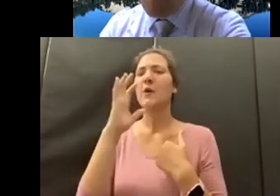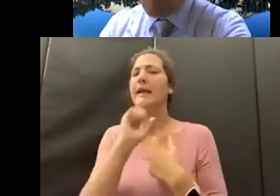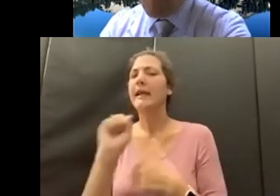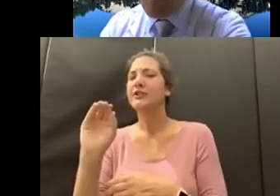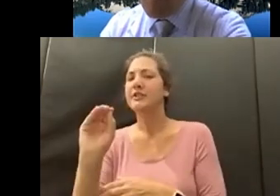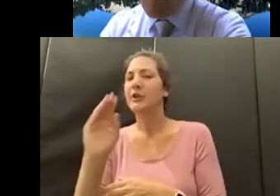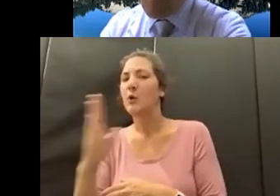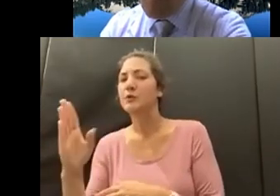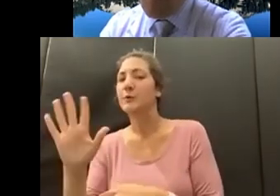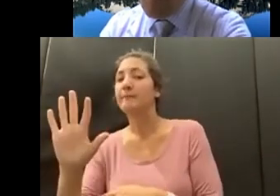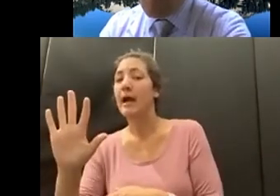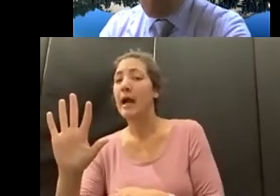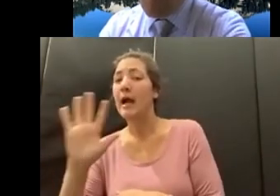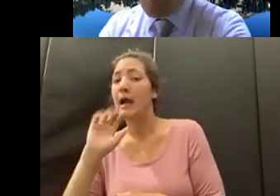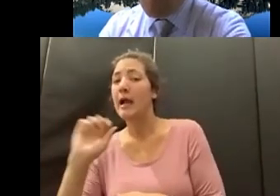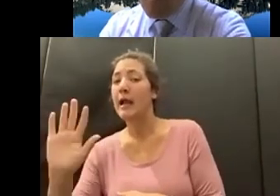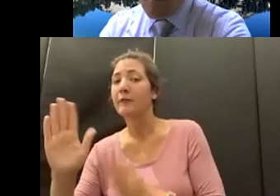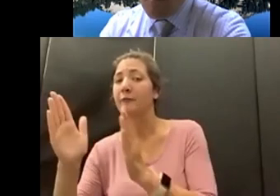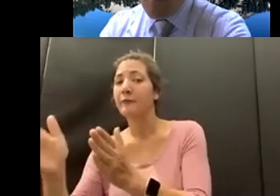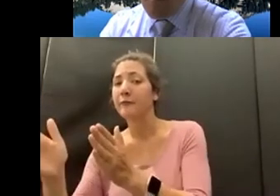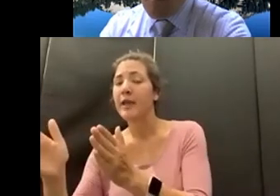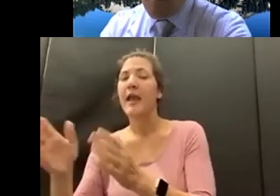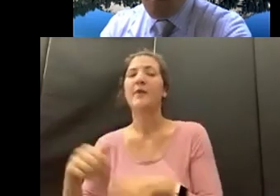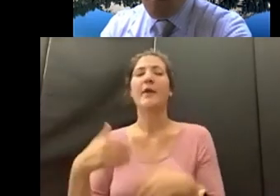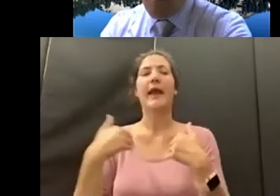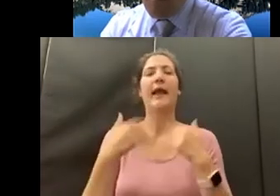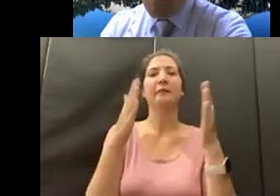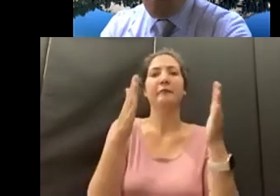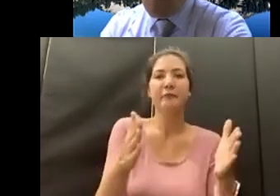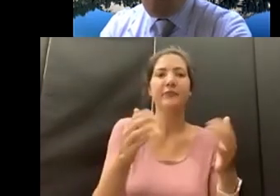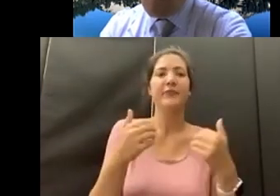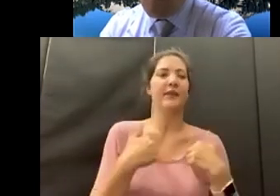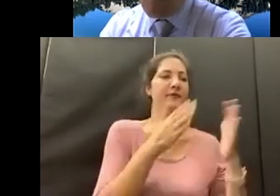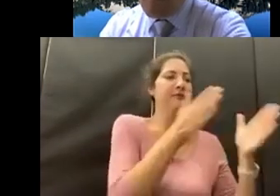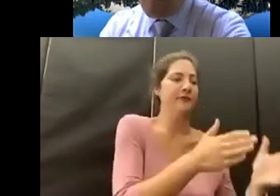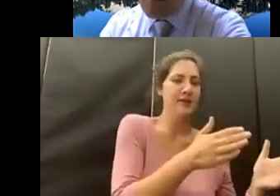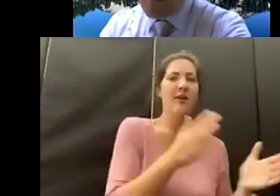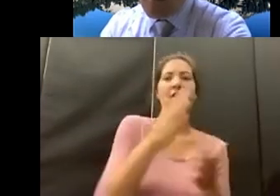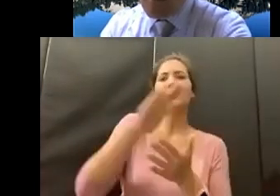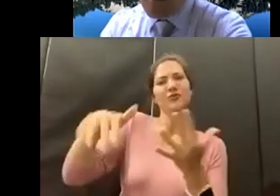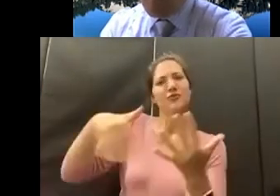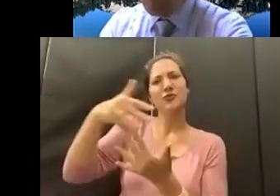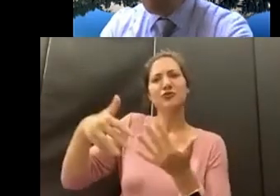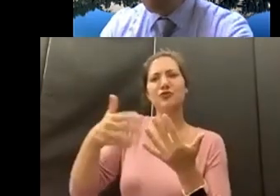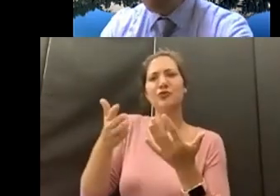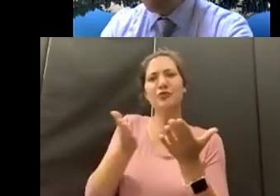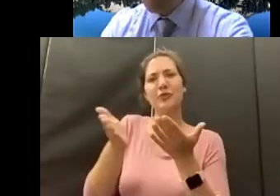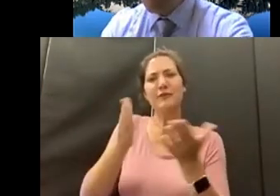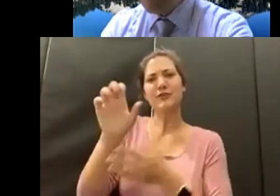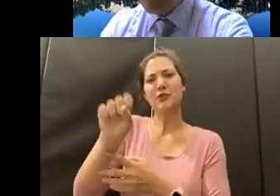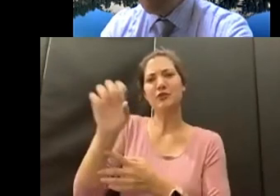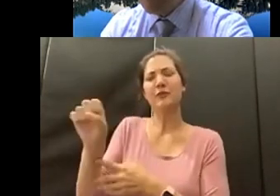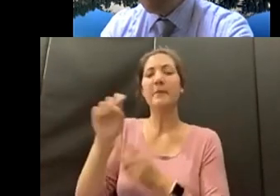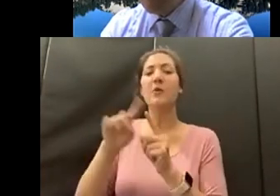our passages advisory board and a behavioral health board, and we have all these social services that are very much operating